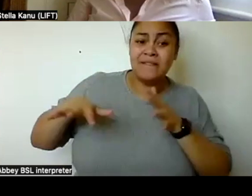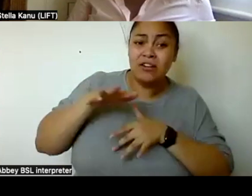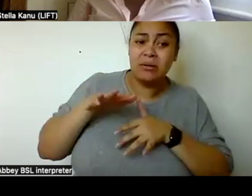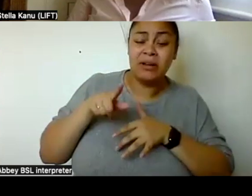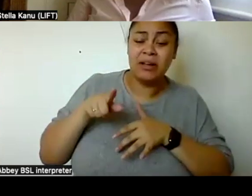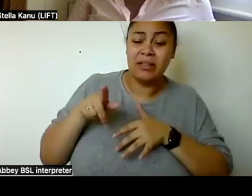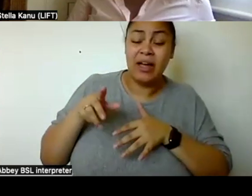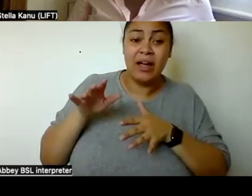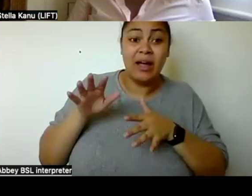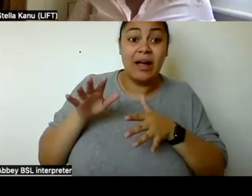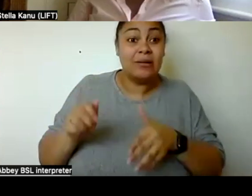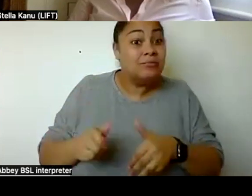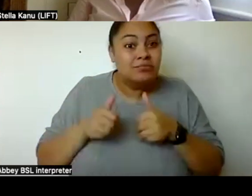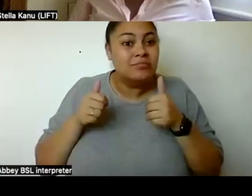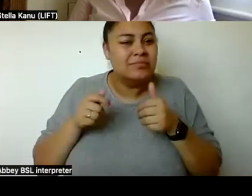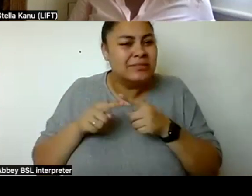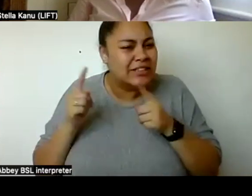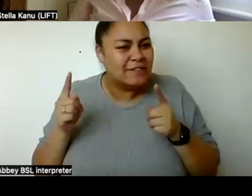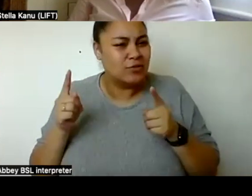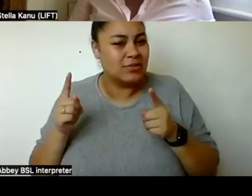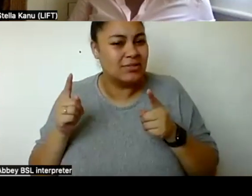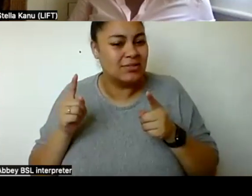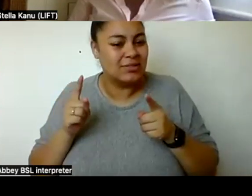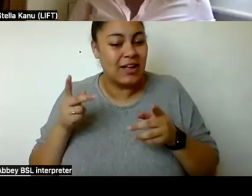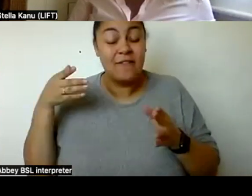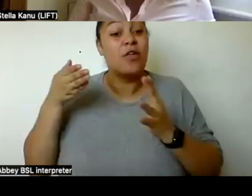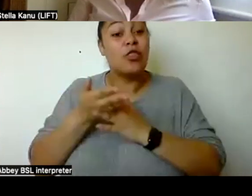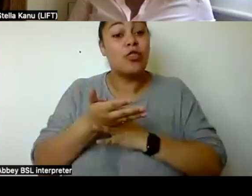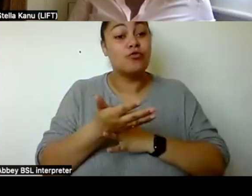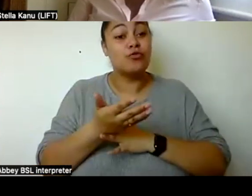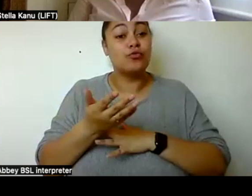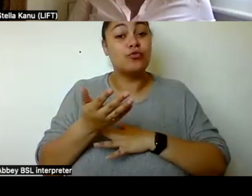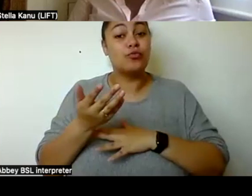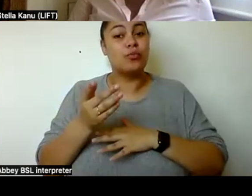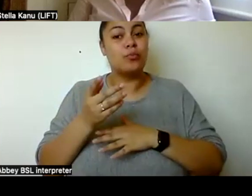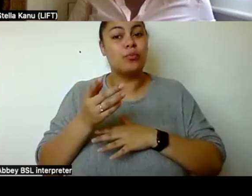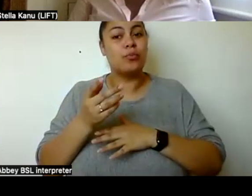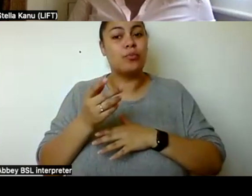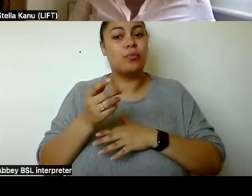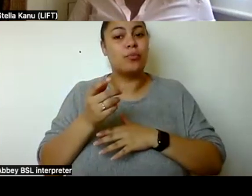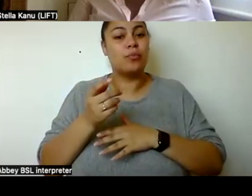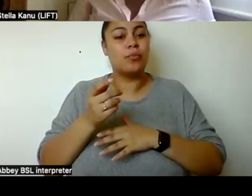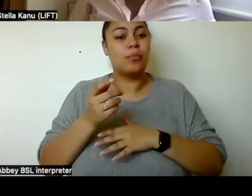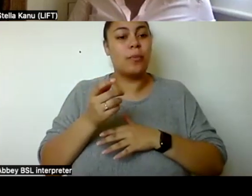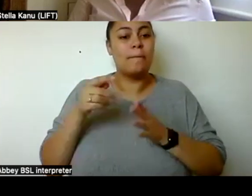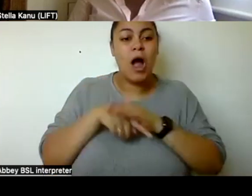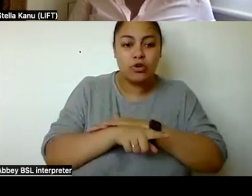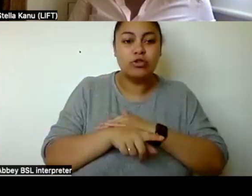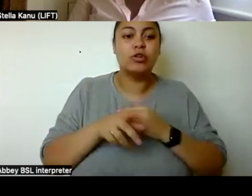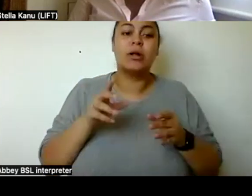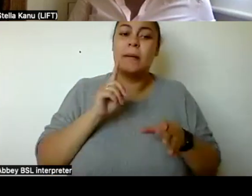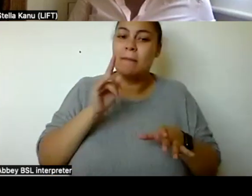they're extraordinarily different. And if you come in through a migrant route, then you might not have the right to work. You